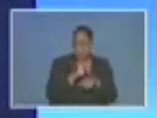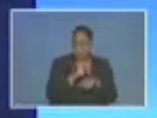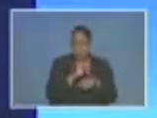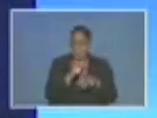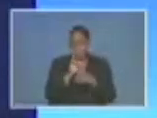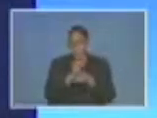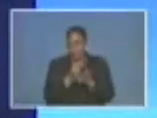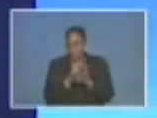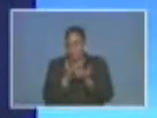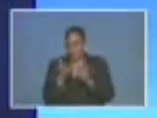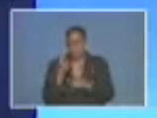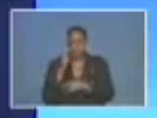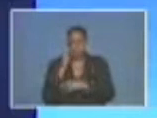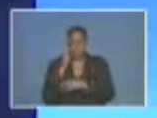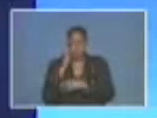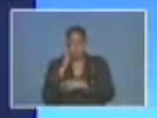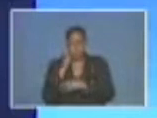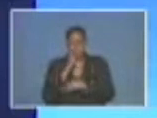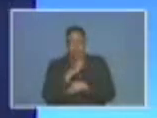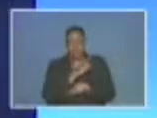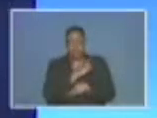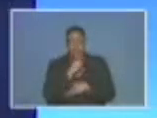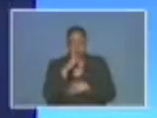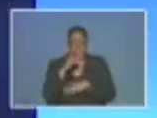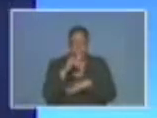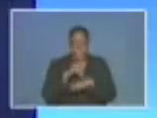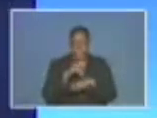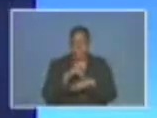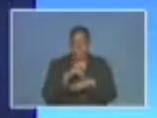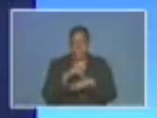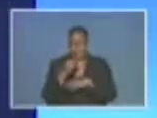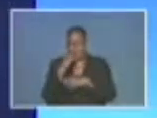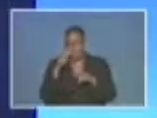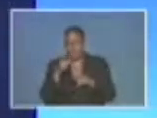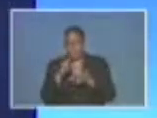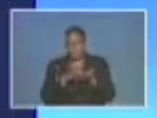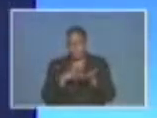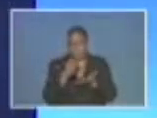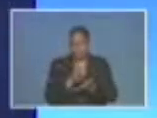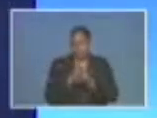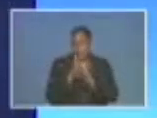Davis takes a look at the impact, feeding needs, the network's partners, and how you can sign up.